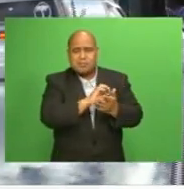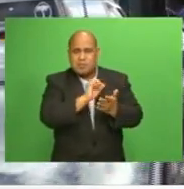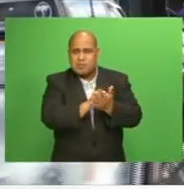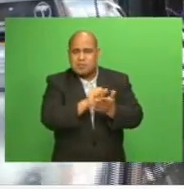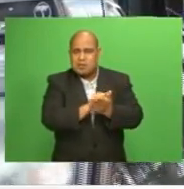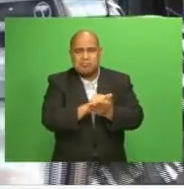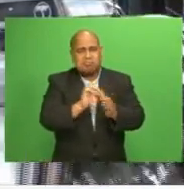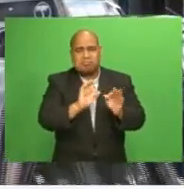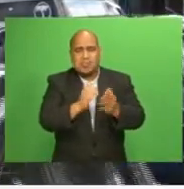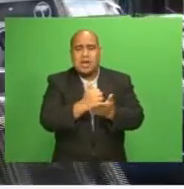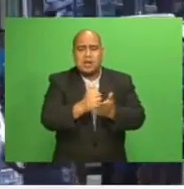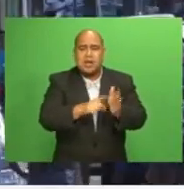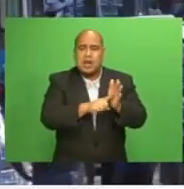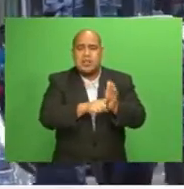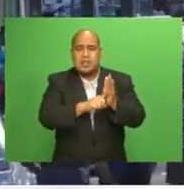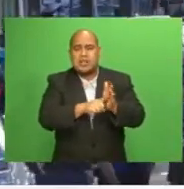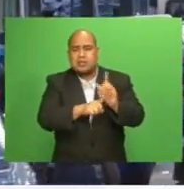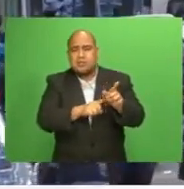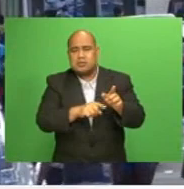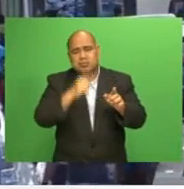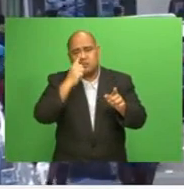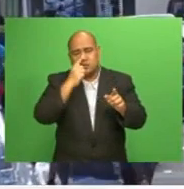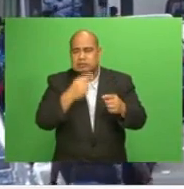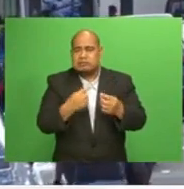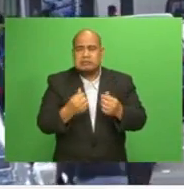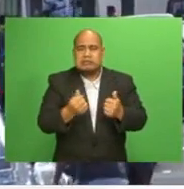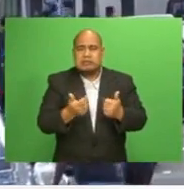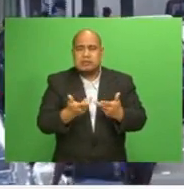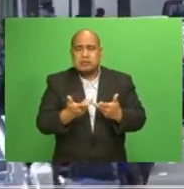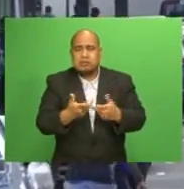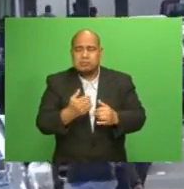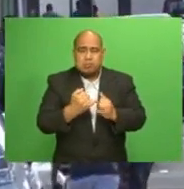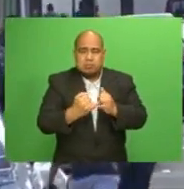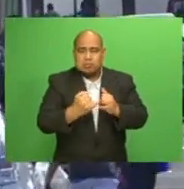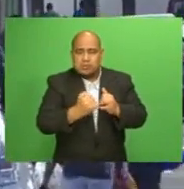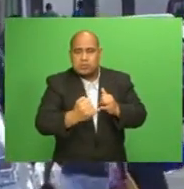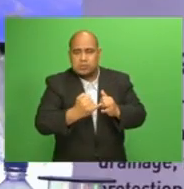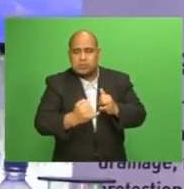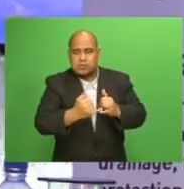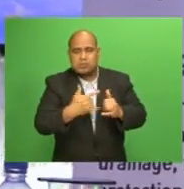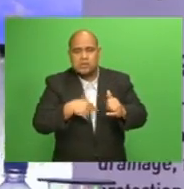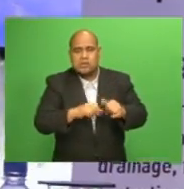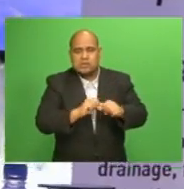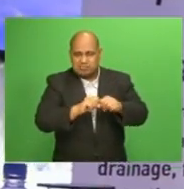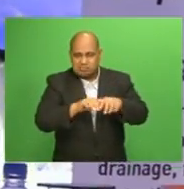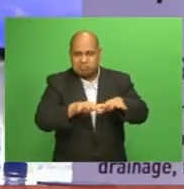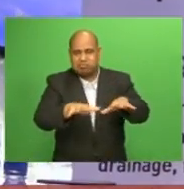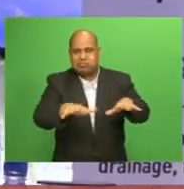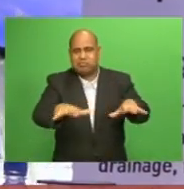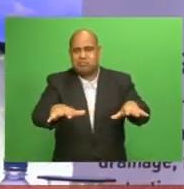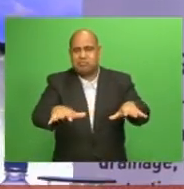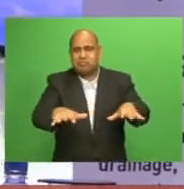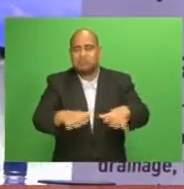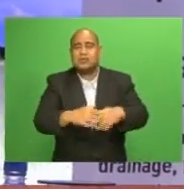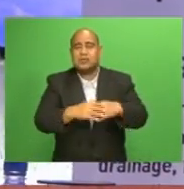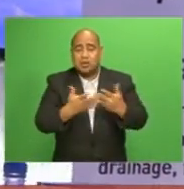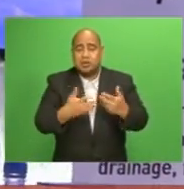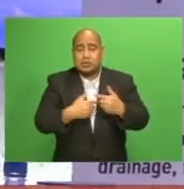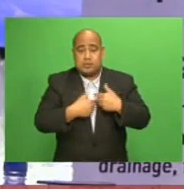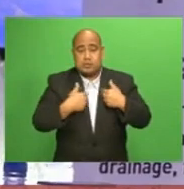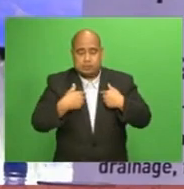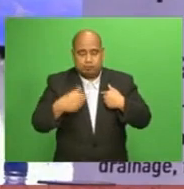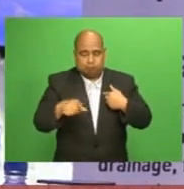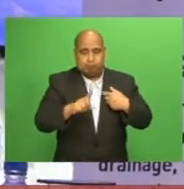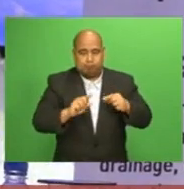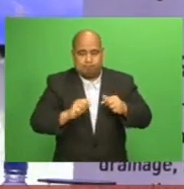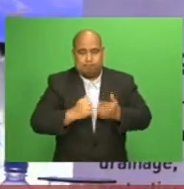too easily have become the epicenter of a viral outbreak. We acted quickly to stop the virus